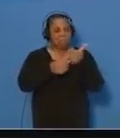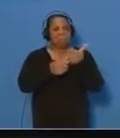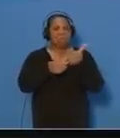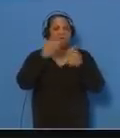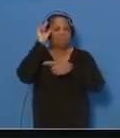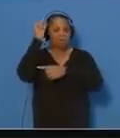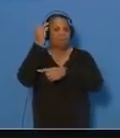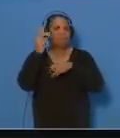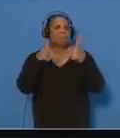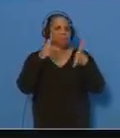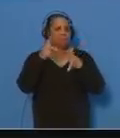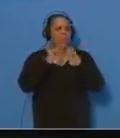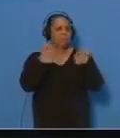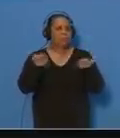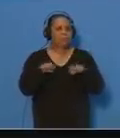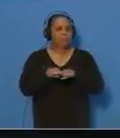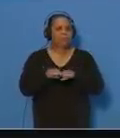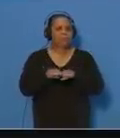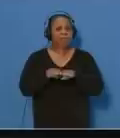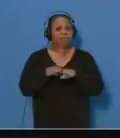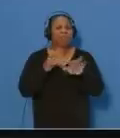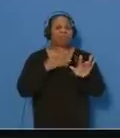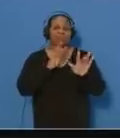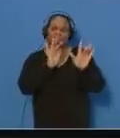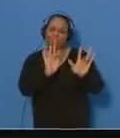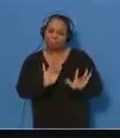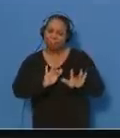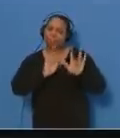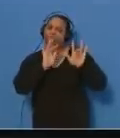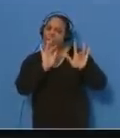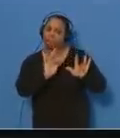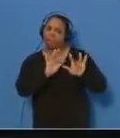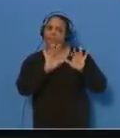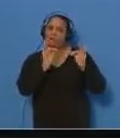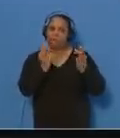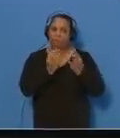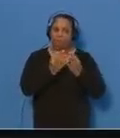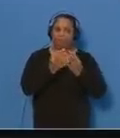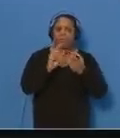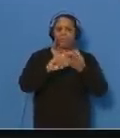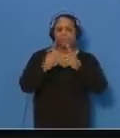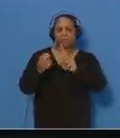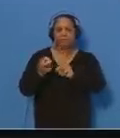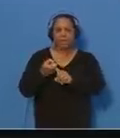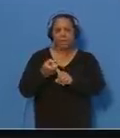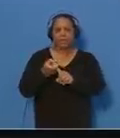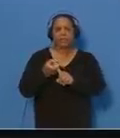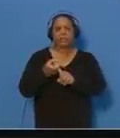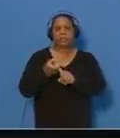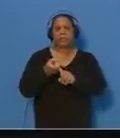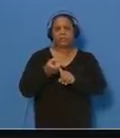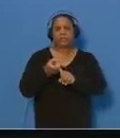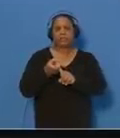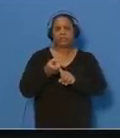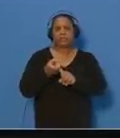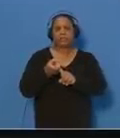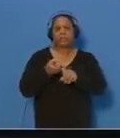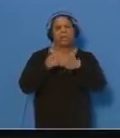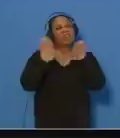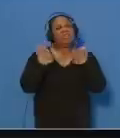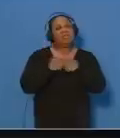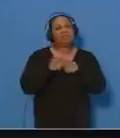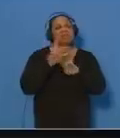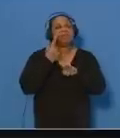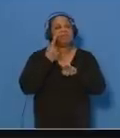people of Bermuda, I extend my condolences to the family and friends of the Bermudian who